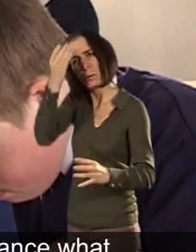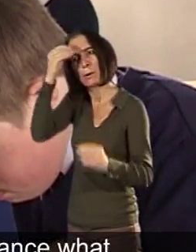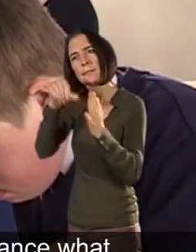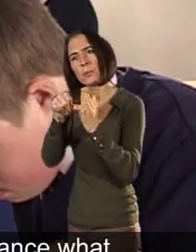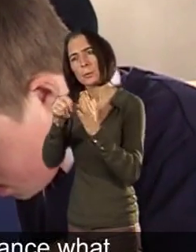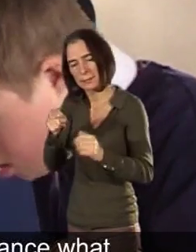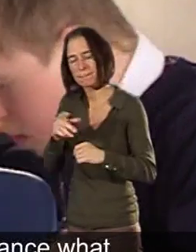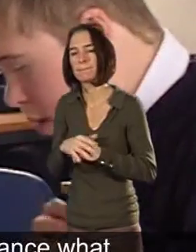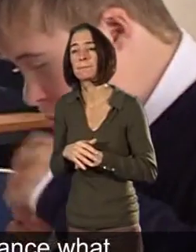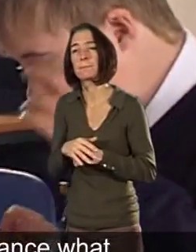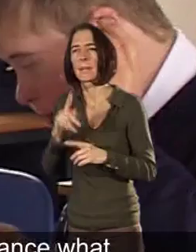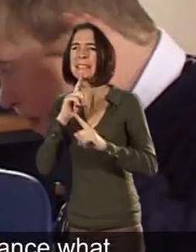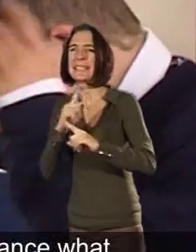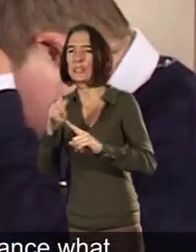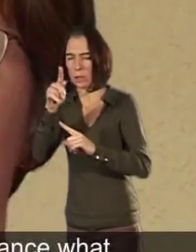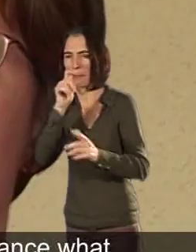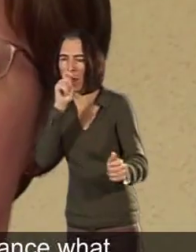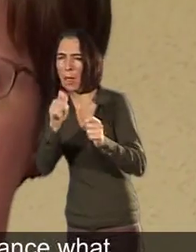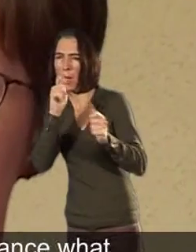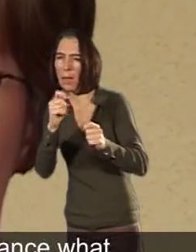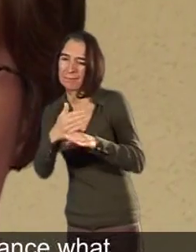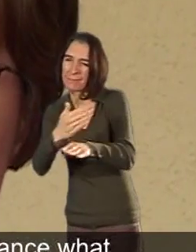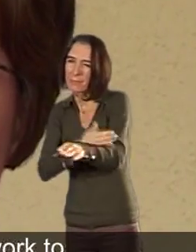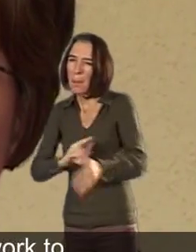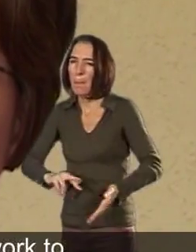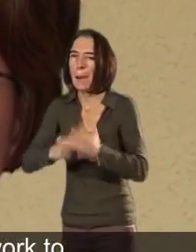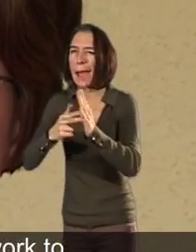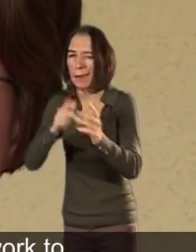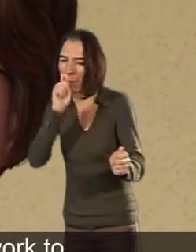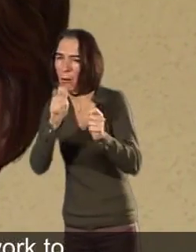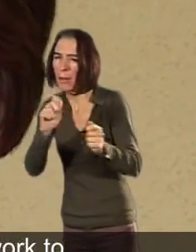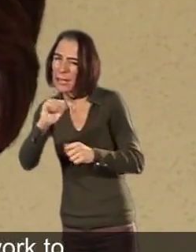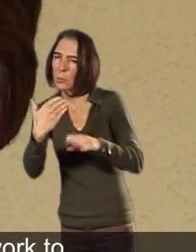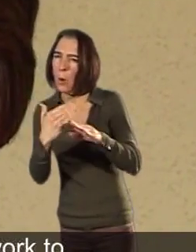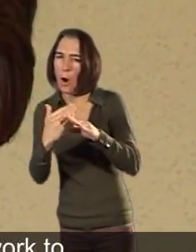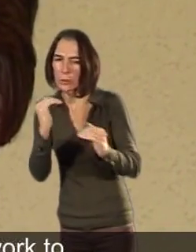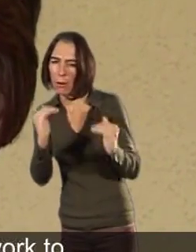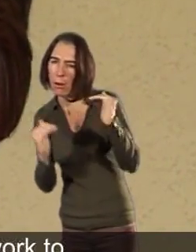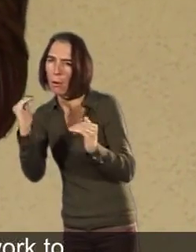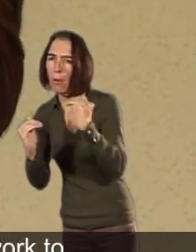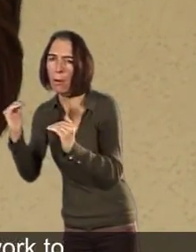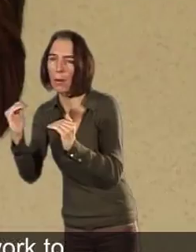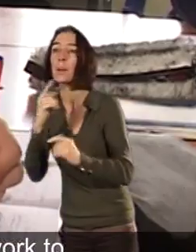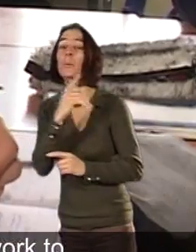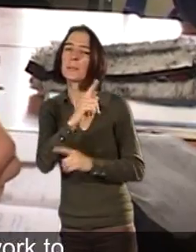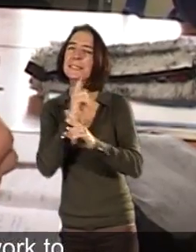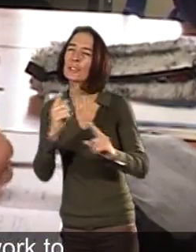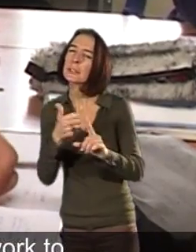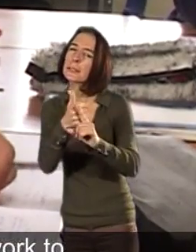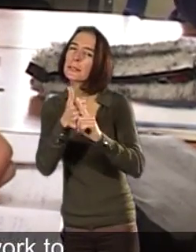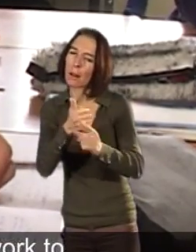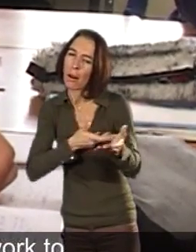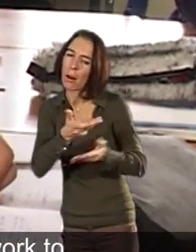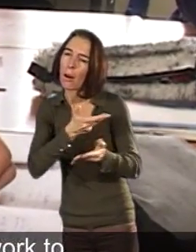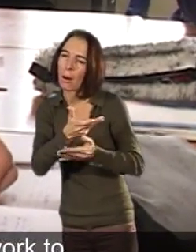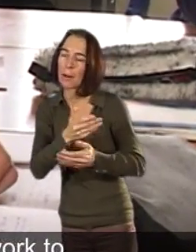The way that I do it is I plan in advance what I want to do, speak to the support assistant about it, and then together we will work to differentiate it. So